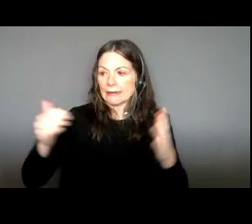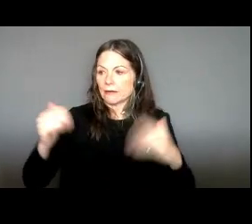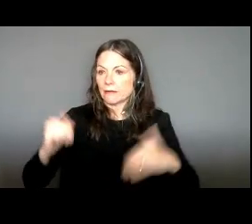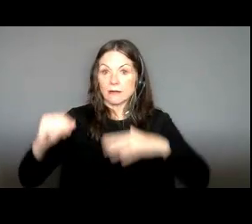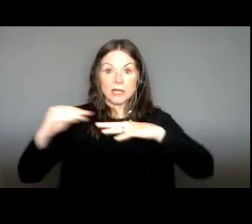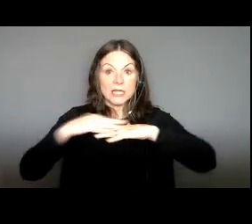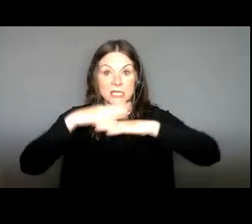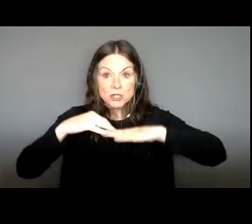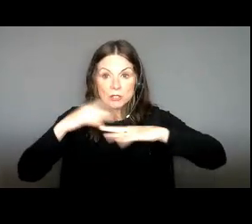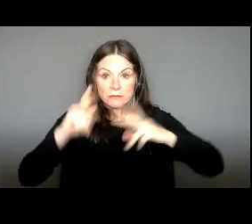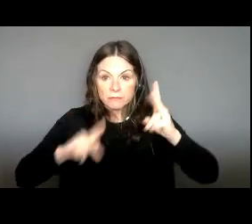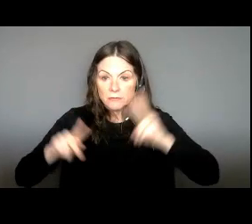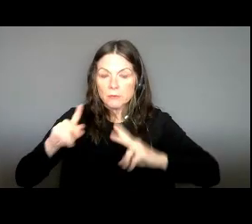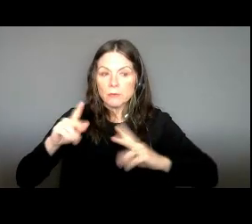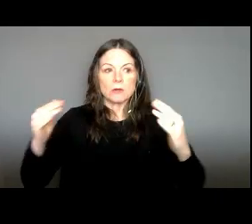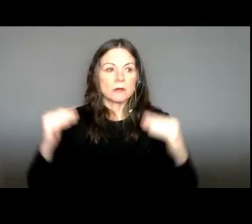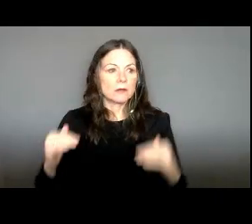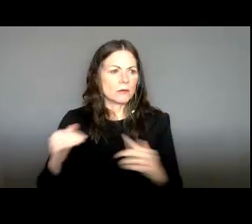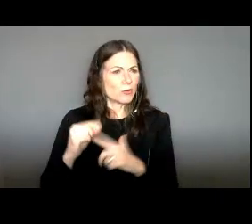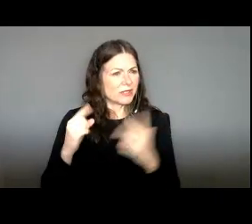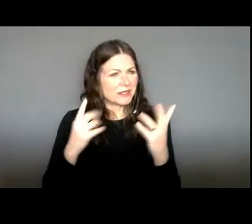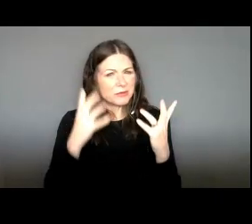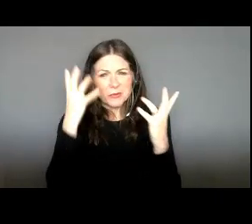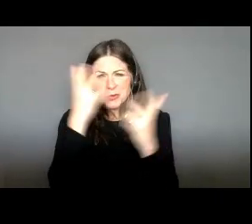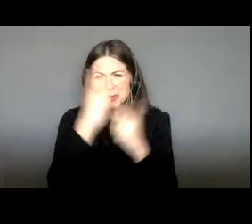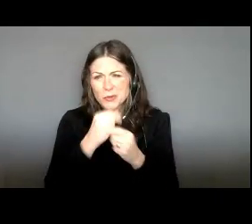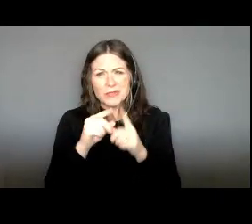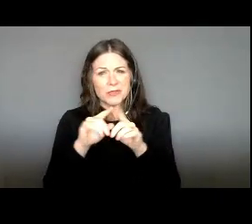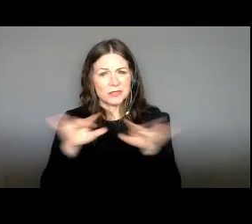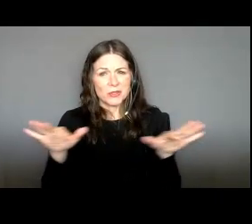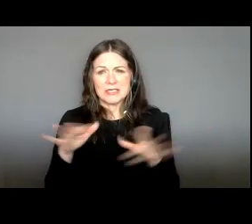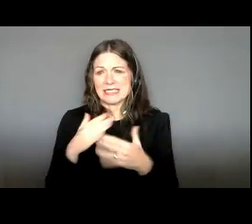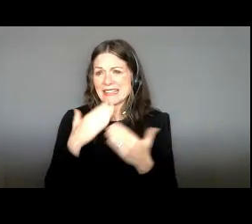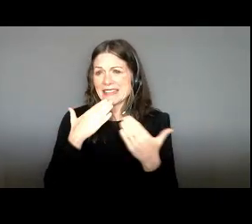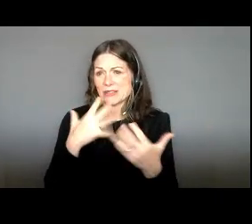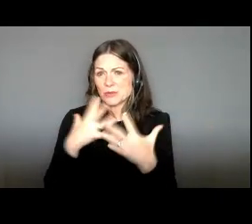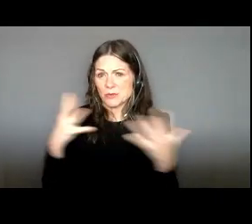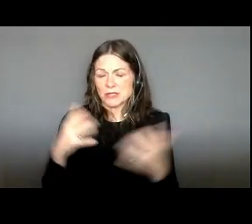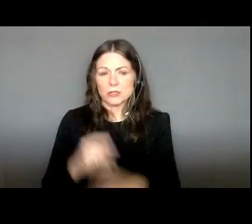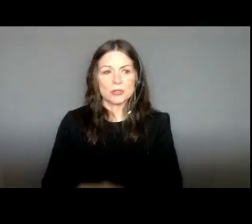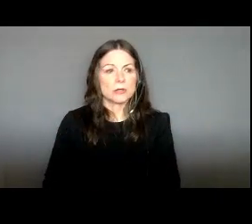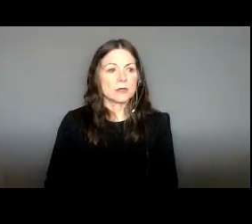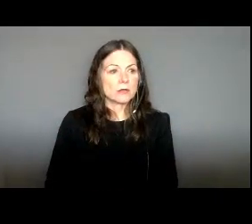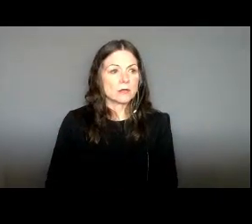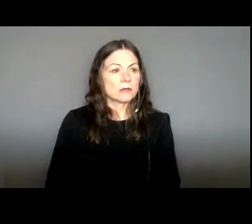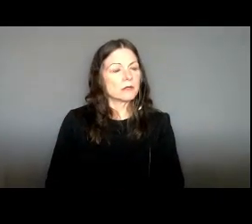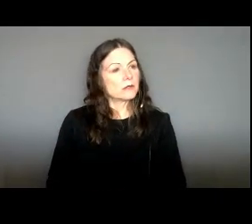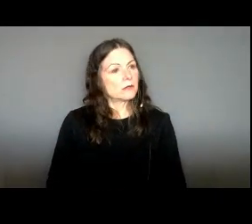Beautiful diversity. Beautiful diversity. Thank you so much for sharing with us.